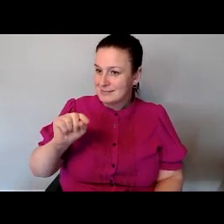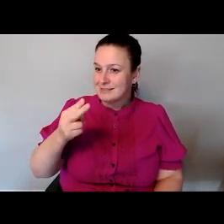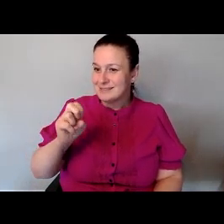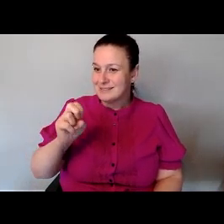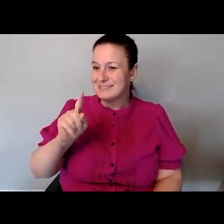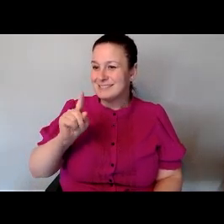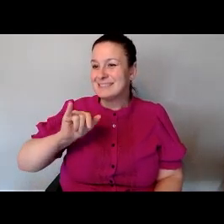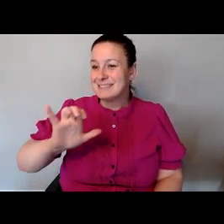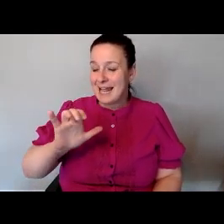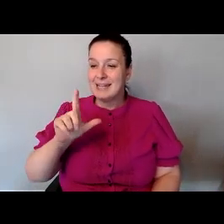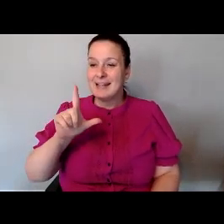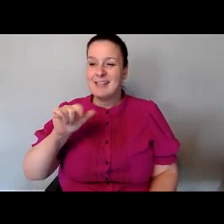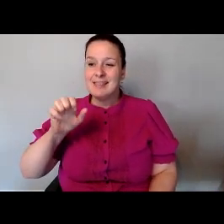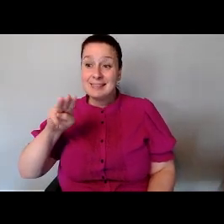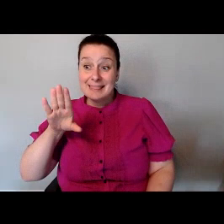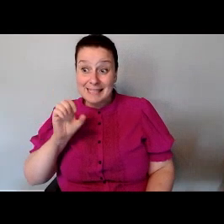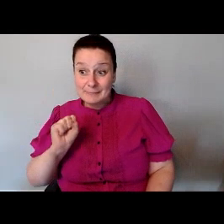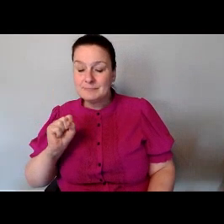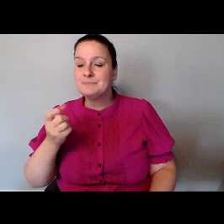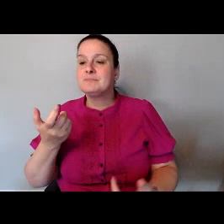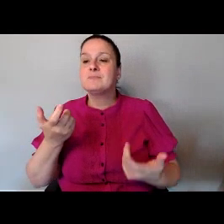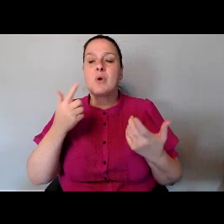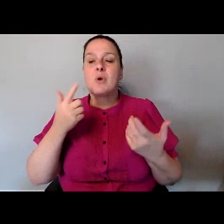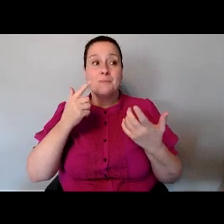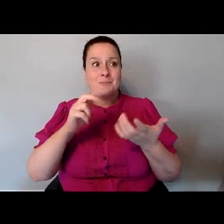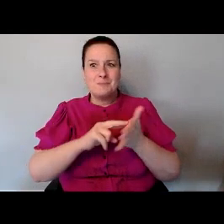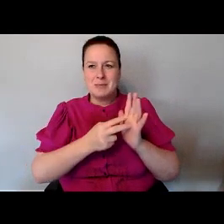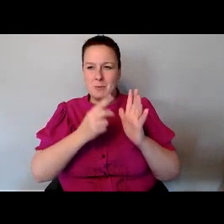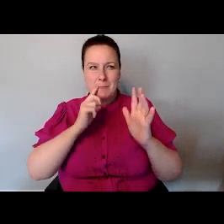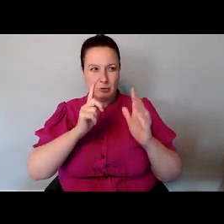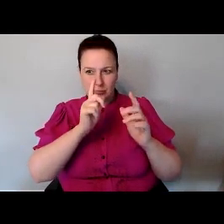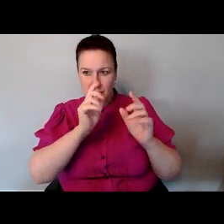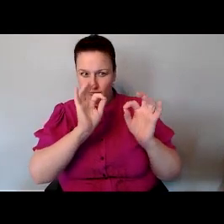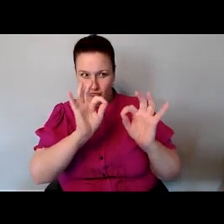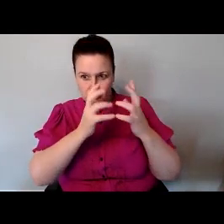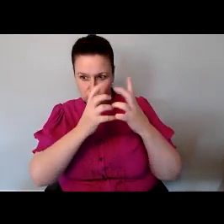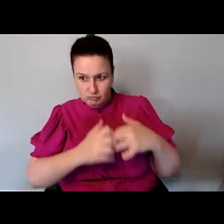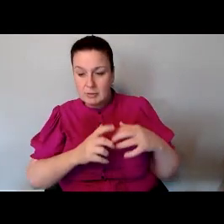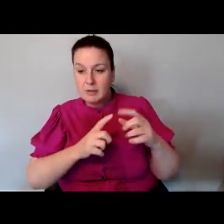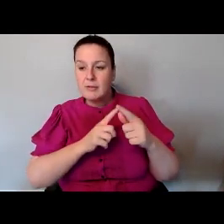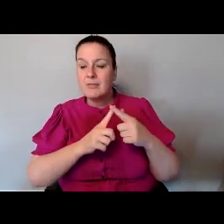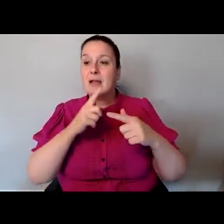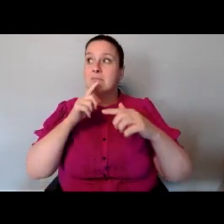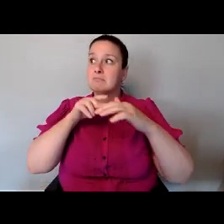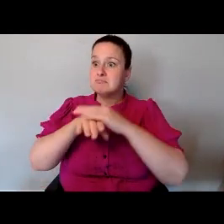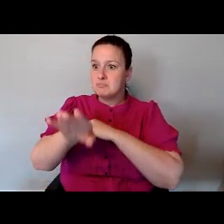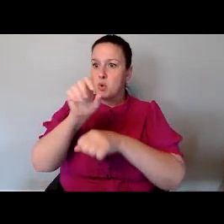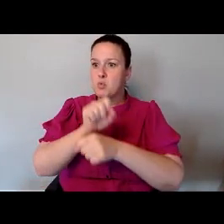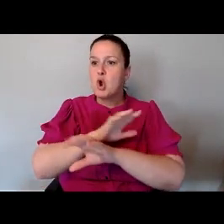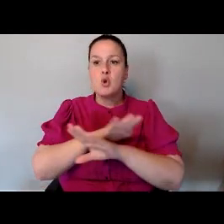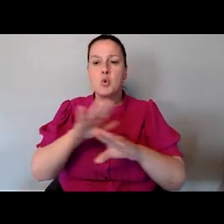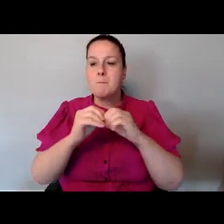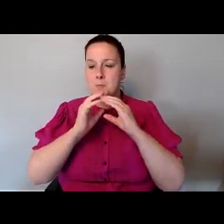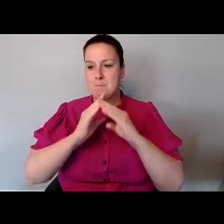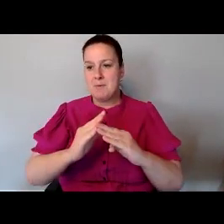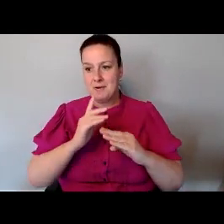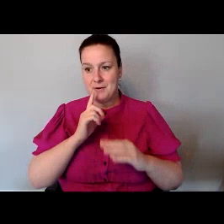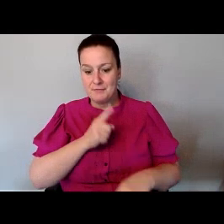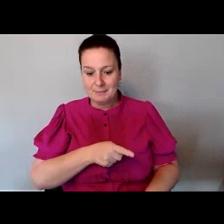in restoration services so that when they're ready to go to employment, those things are not a barrier anymore. We